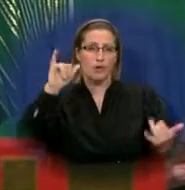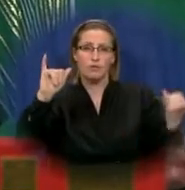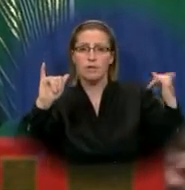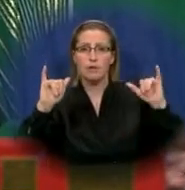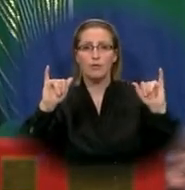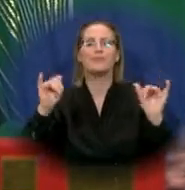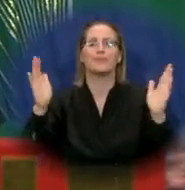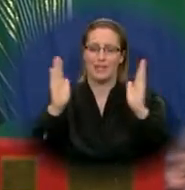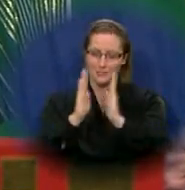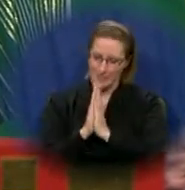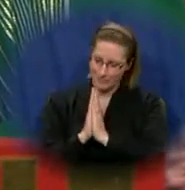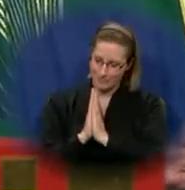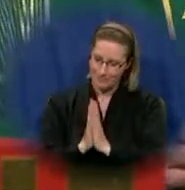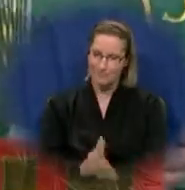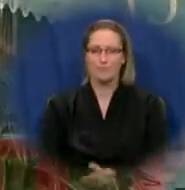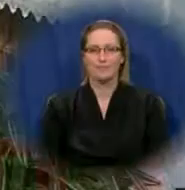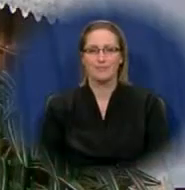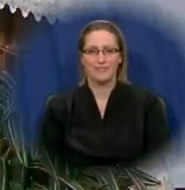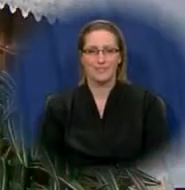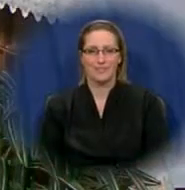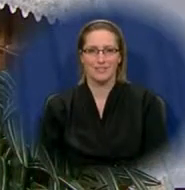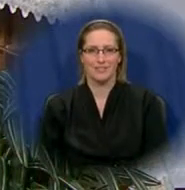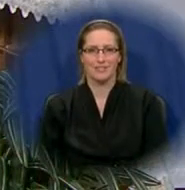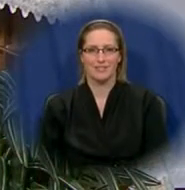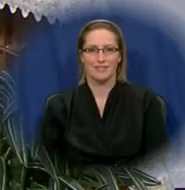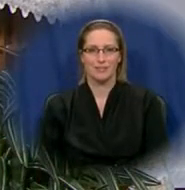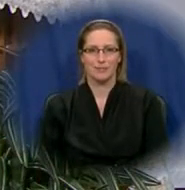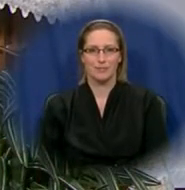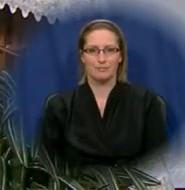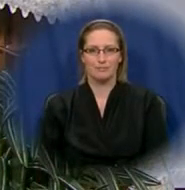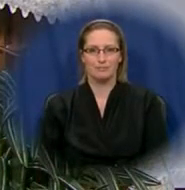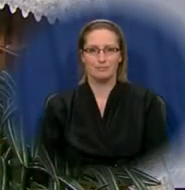forever and ever. Amen.